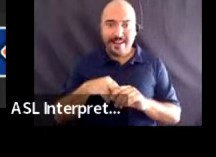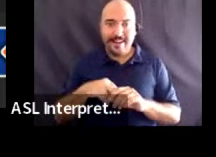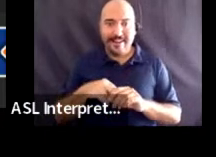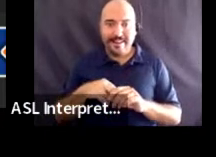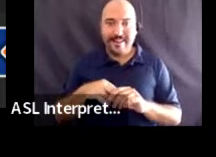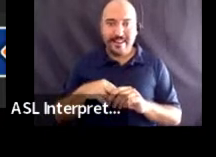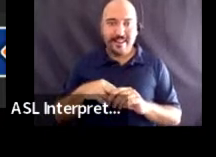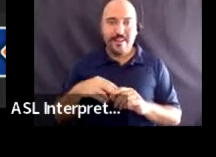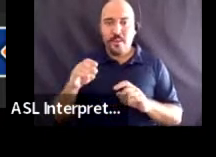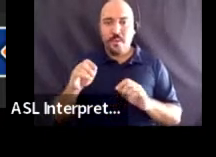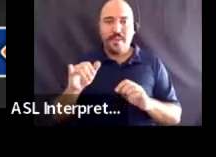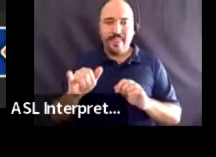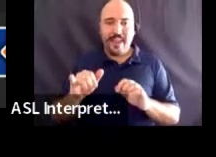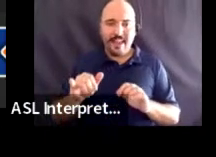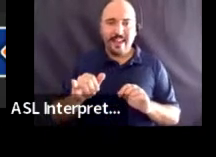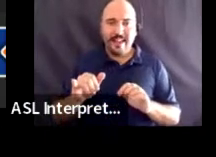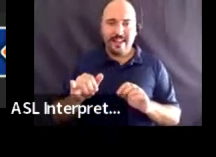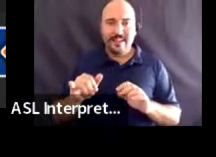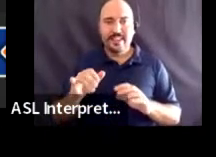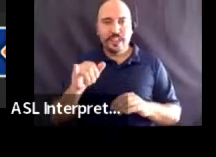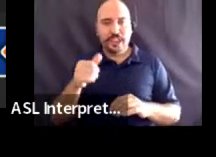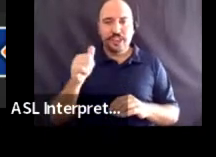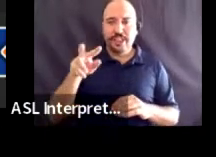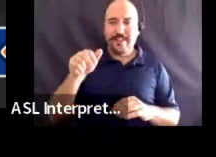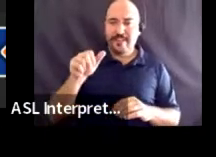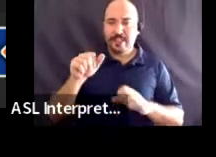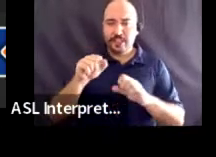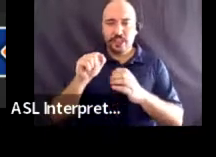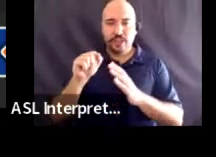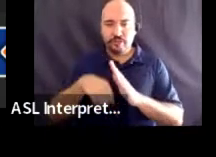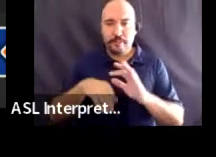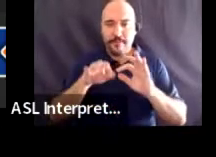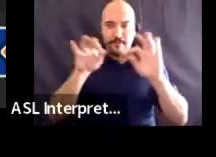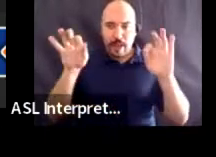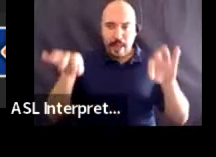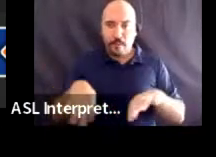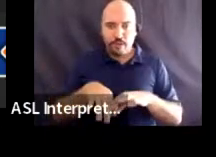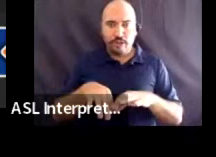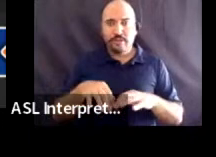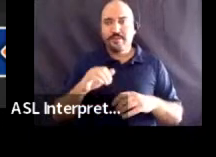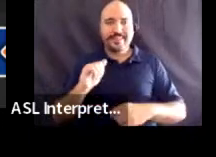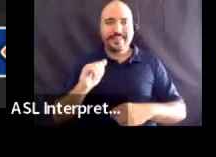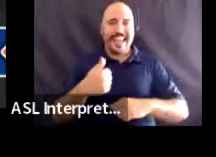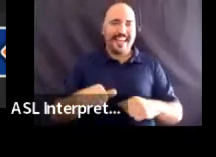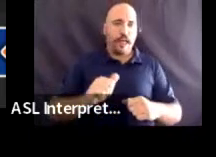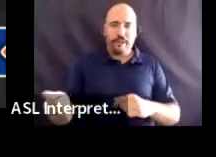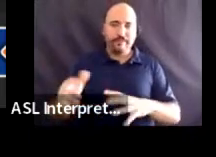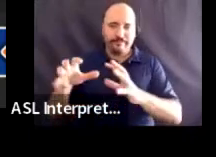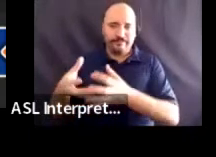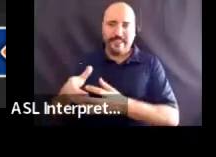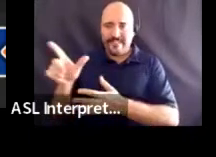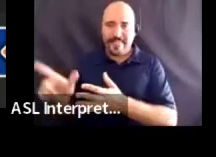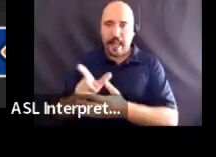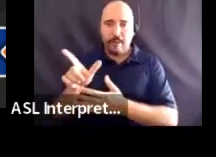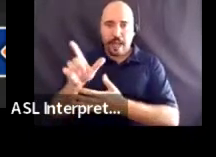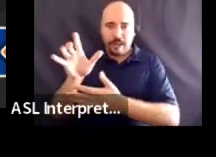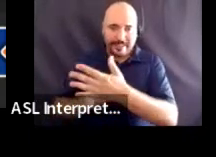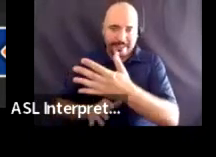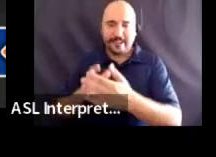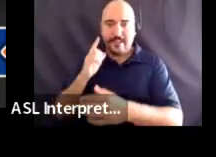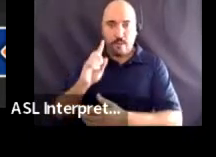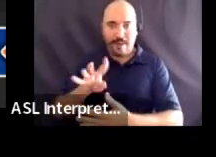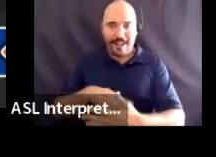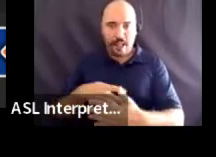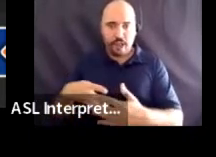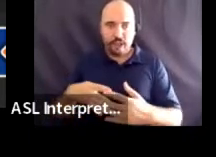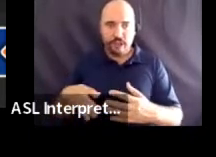a framework, a JavaScript framework, or some other set of libraries for a calendar,